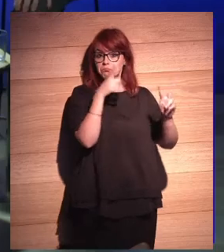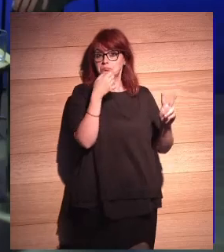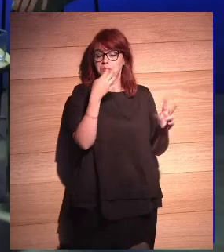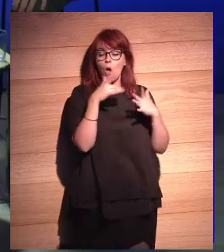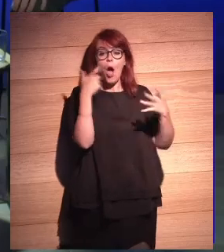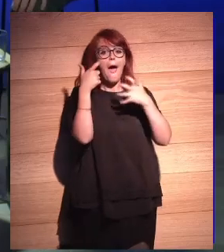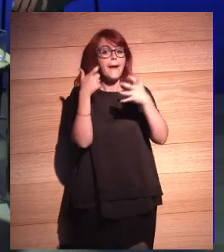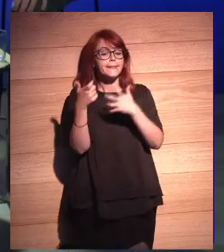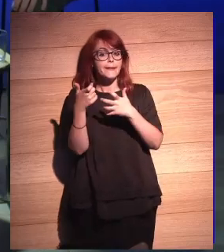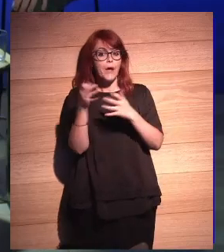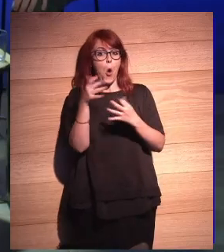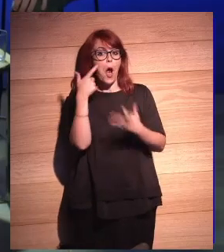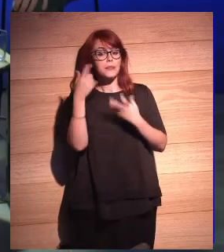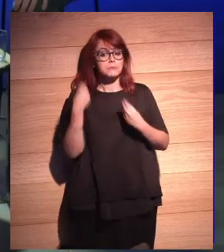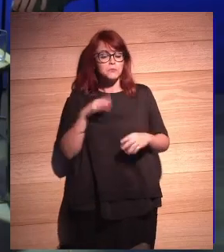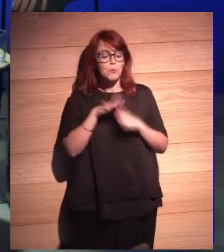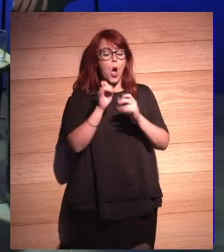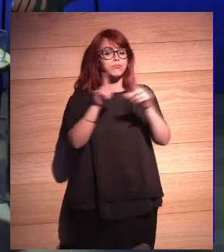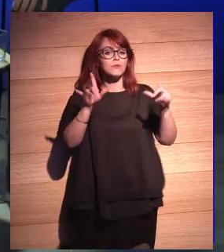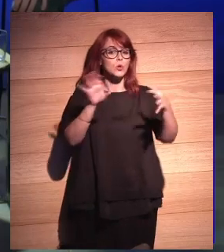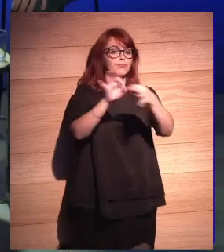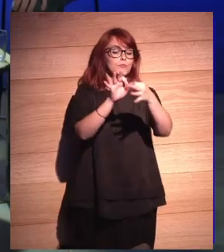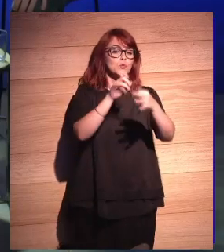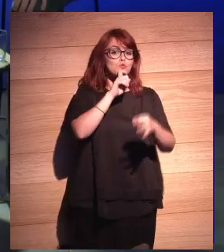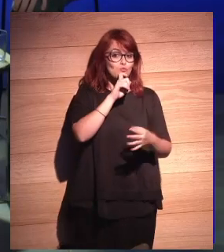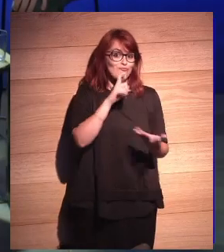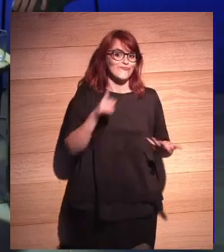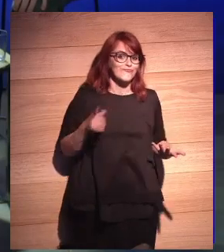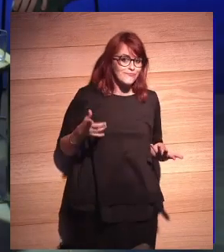it still does. But I think I